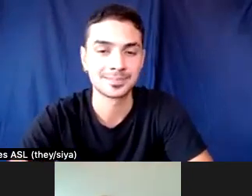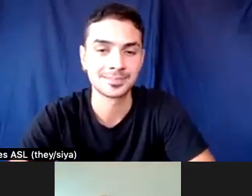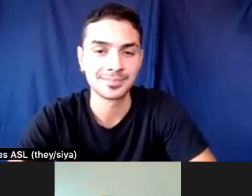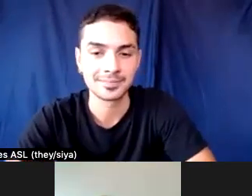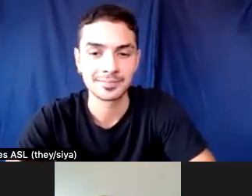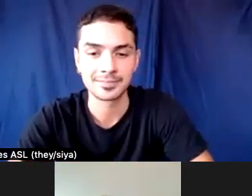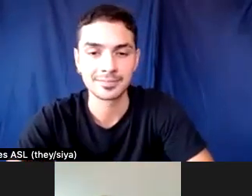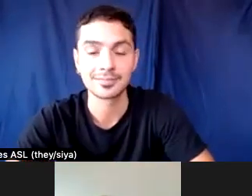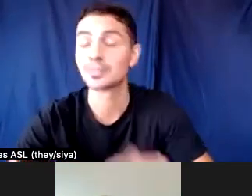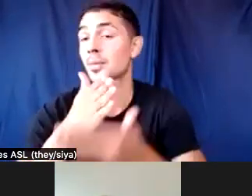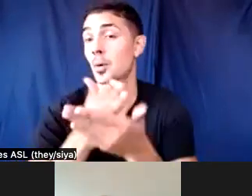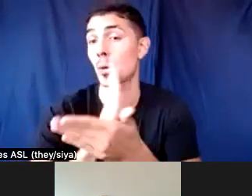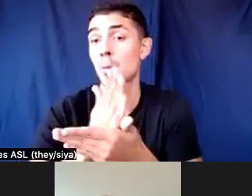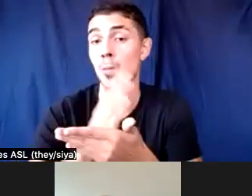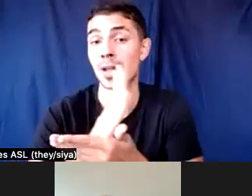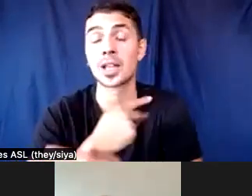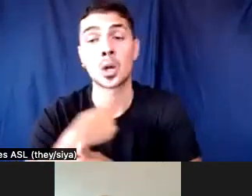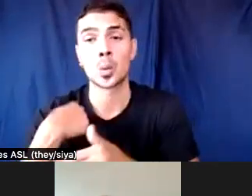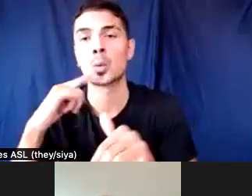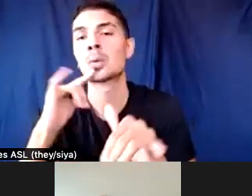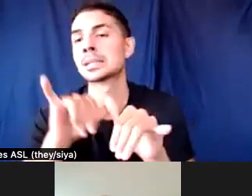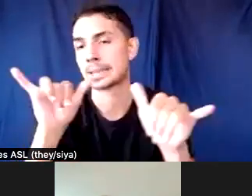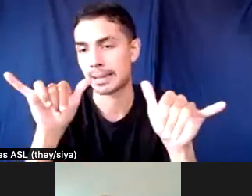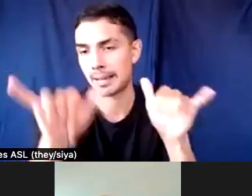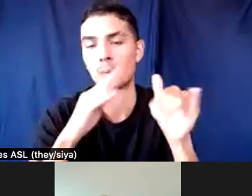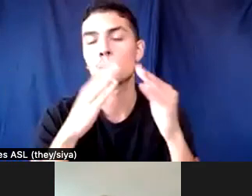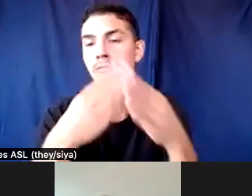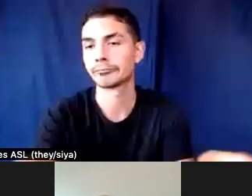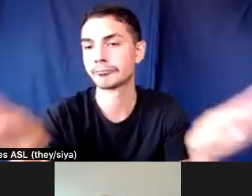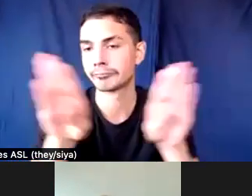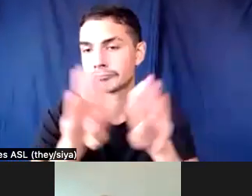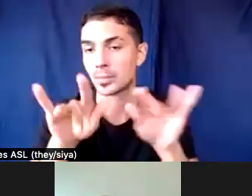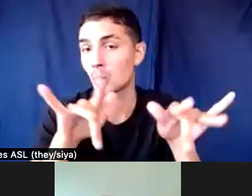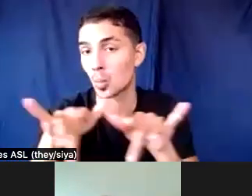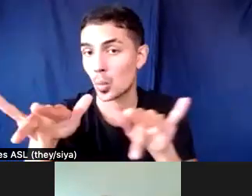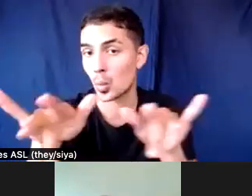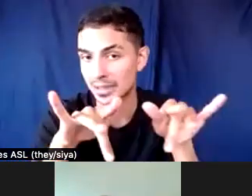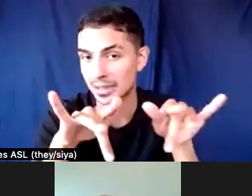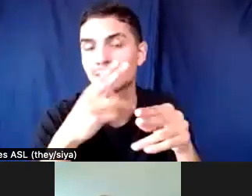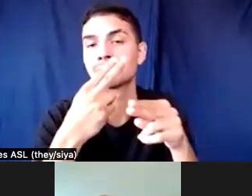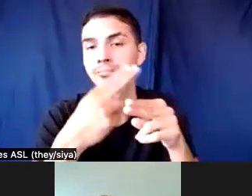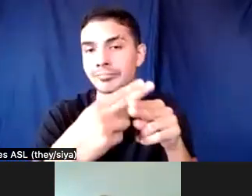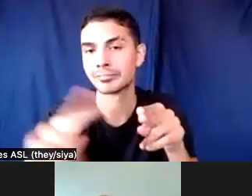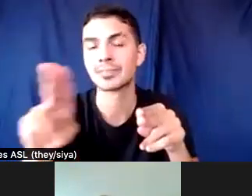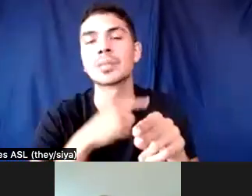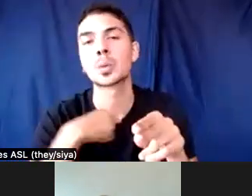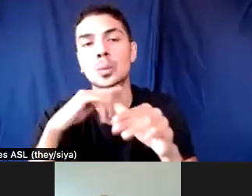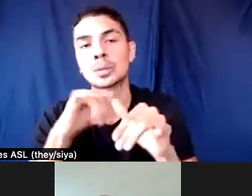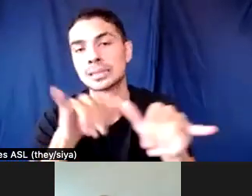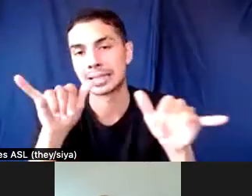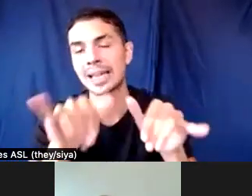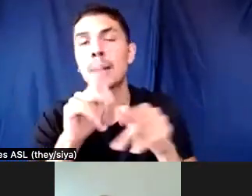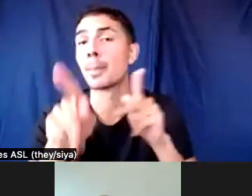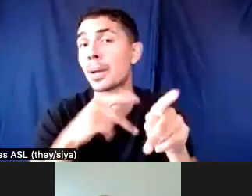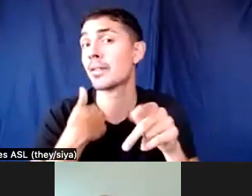All right, and we'll stay on. We'll shut the recording off here in a little second, and then we'll stay on if people have any